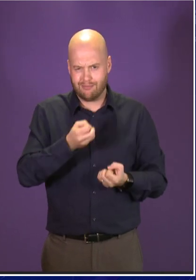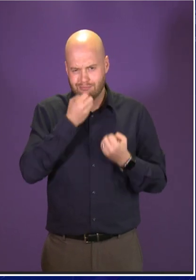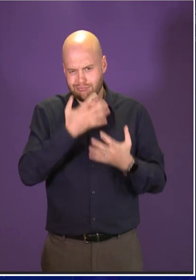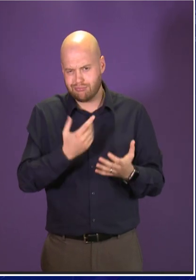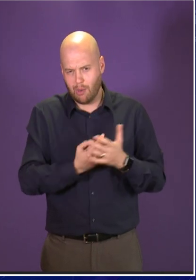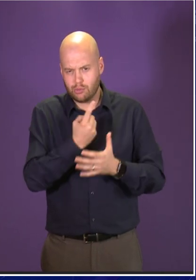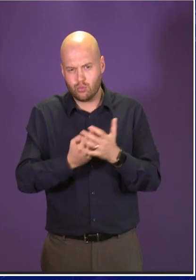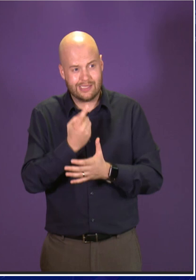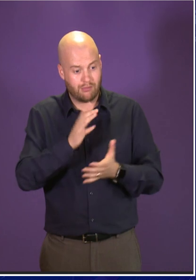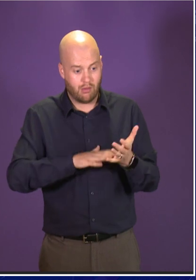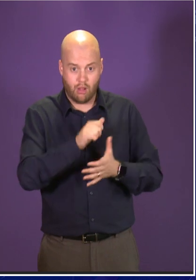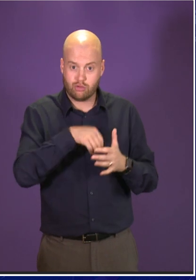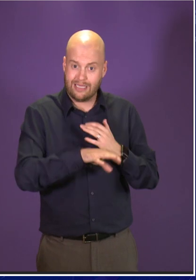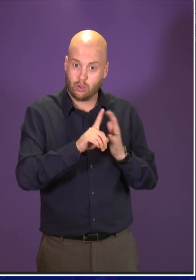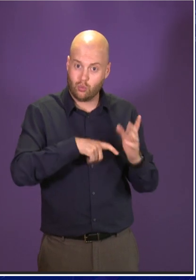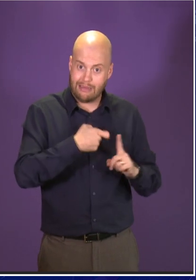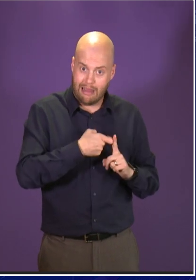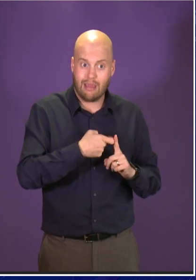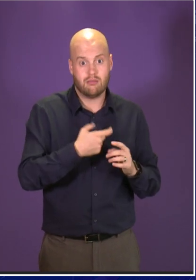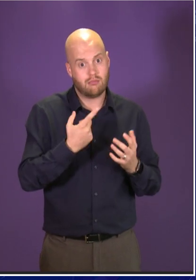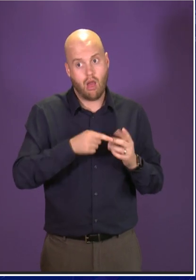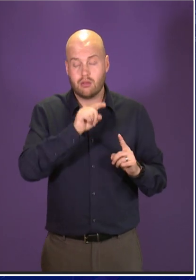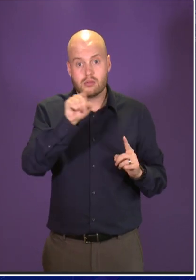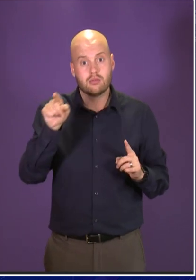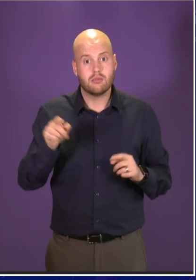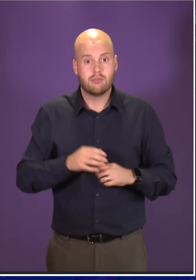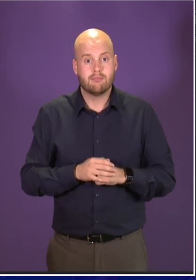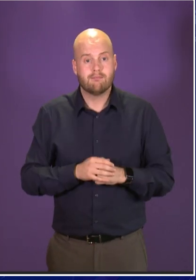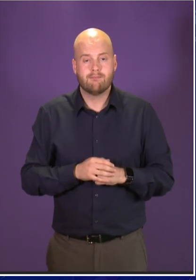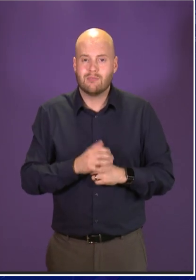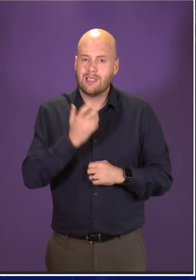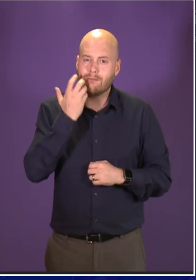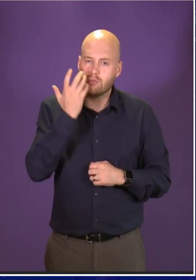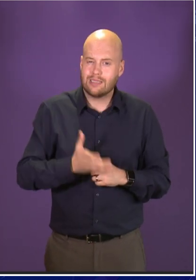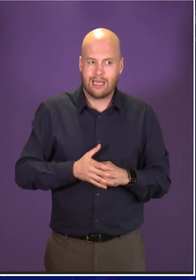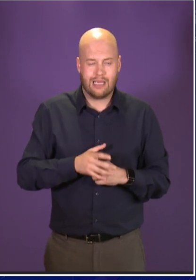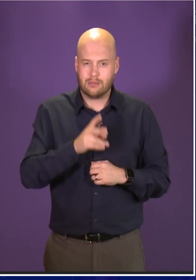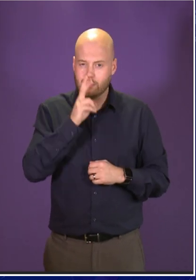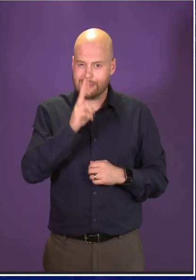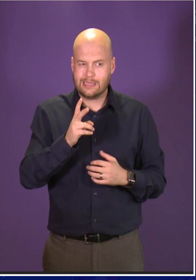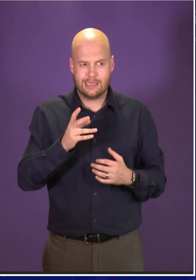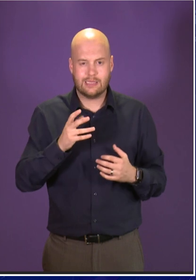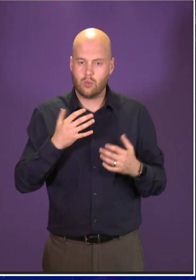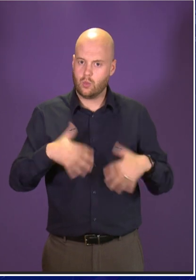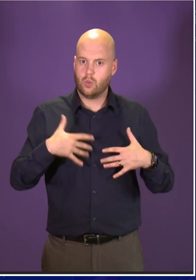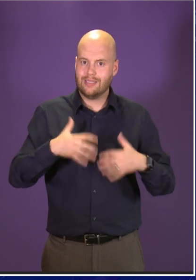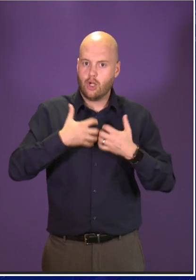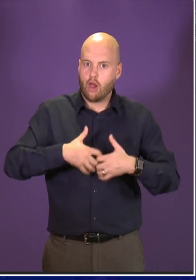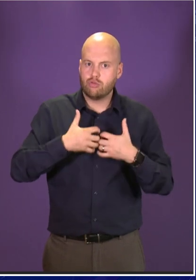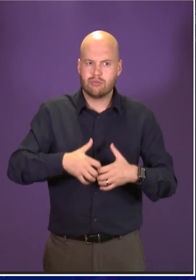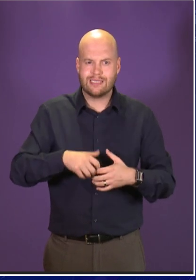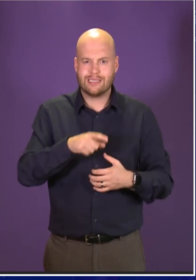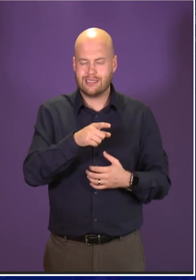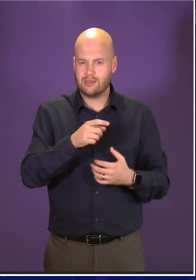UK and beyond. Every day, we see the seismic power of technology and its ability